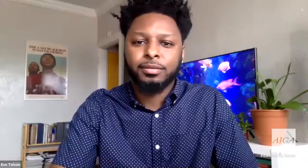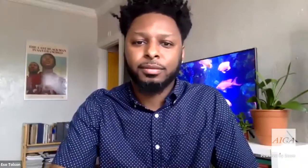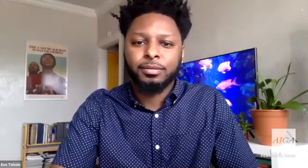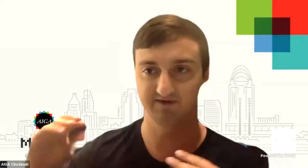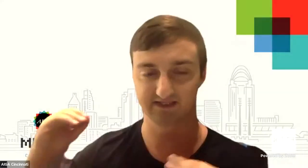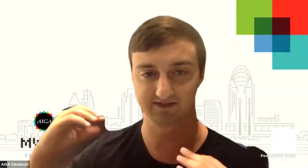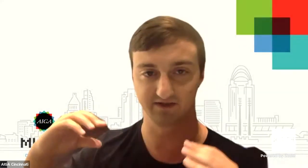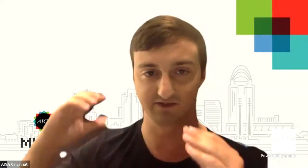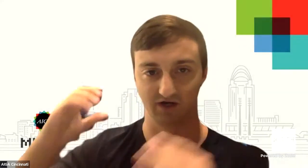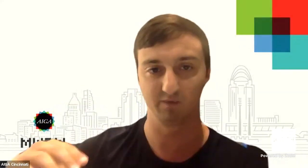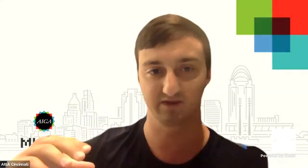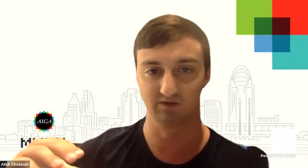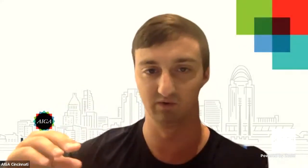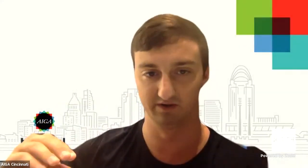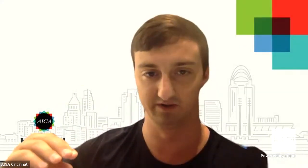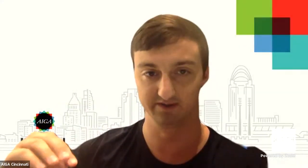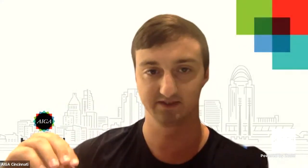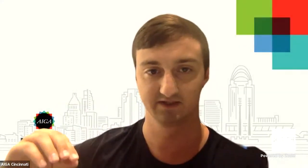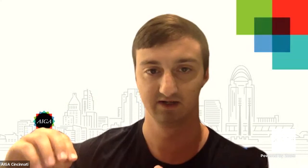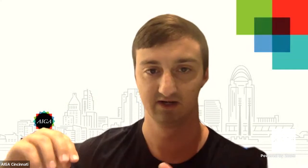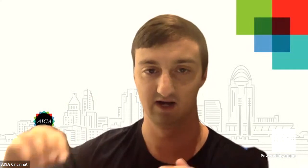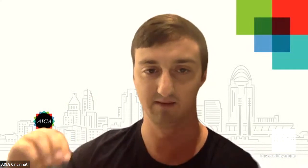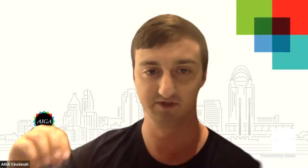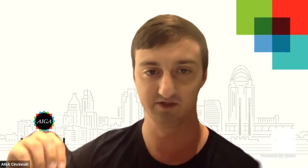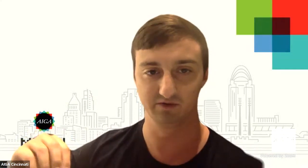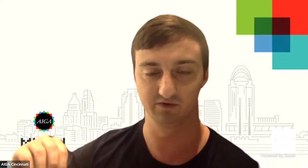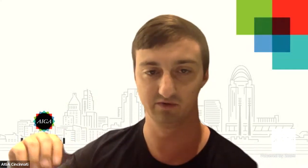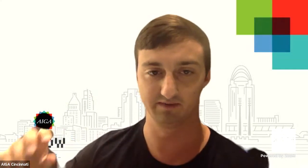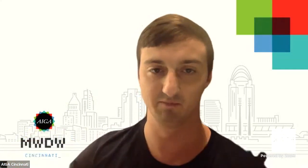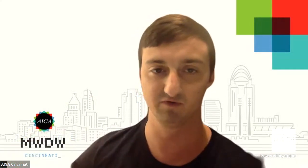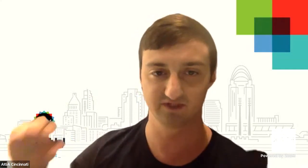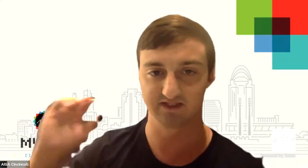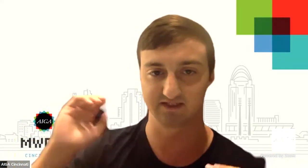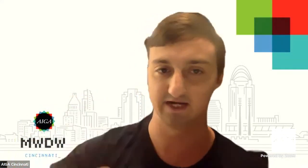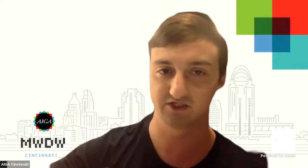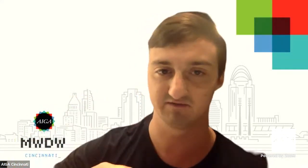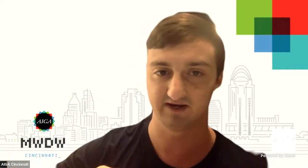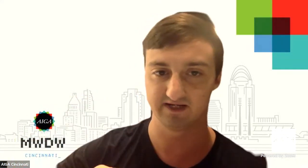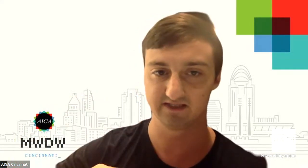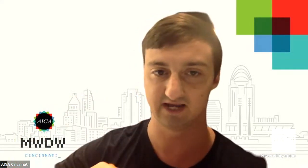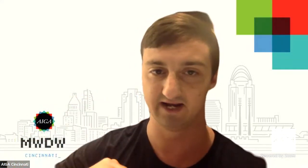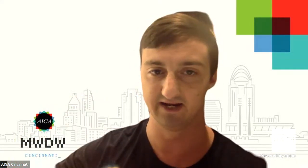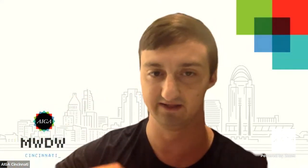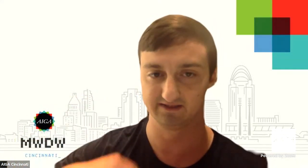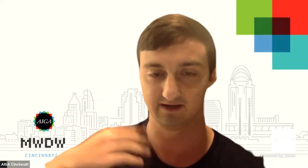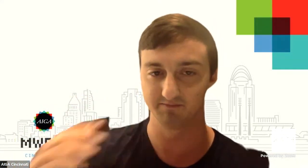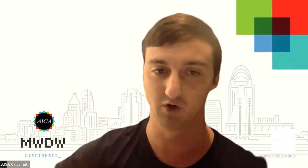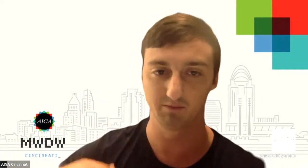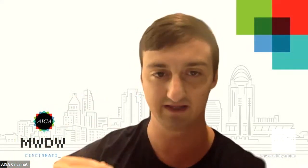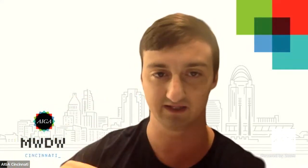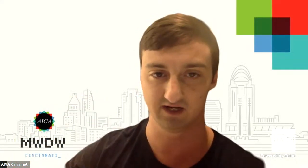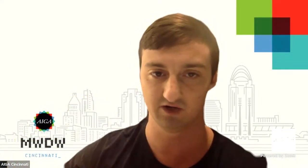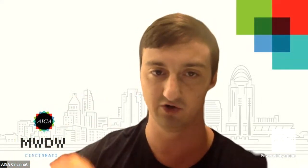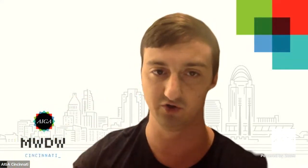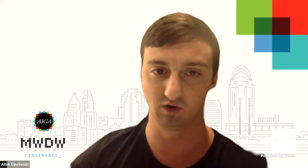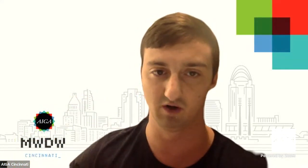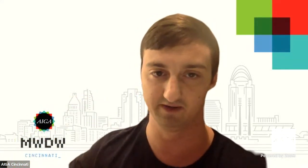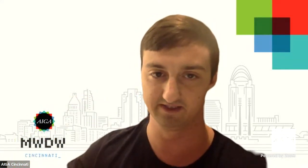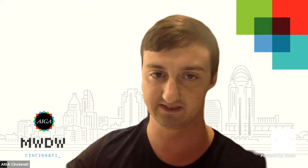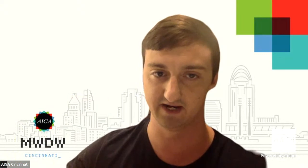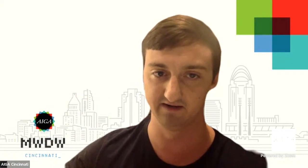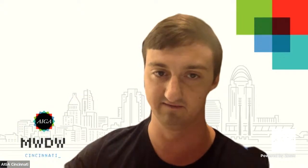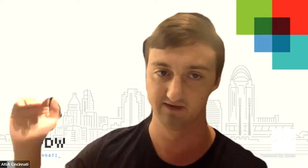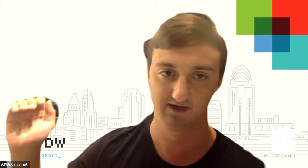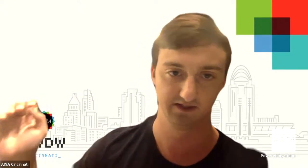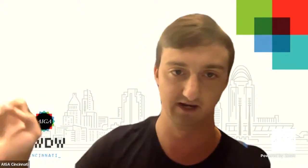process. So it definitely sounds like you start with the words. Do you move to the sketching phase and some don't make the cut, or do you